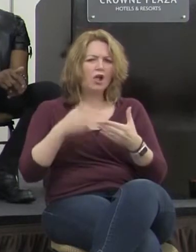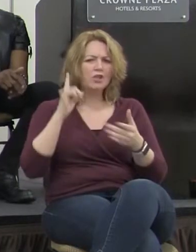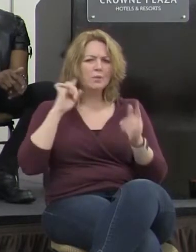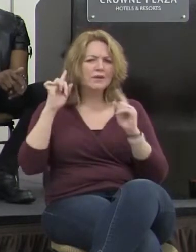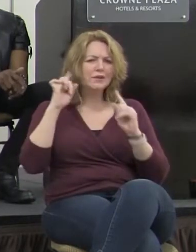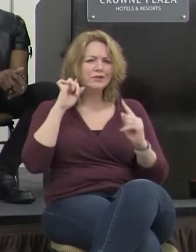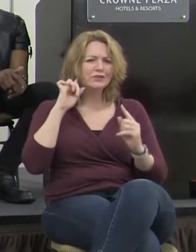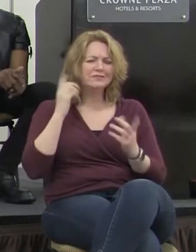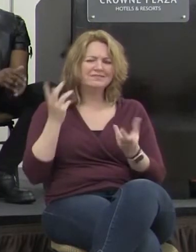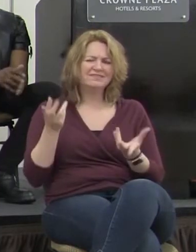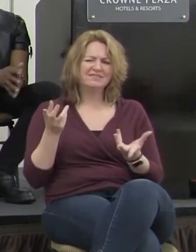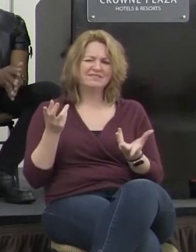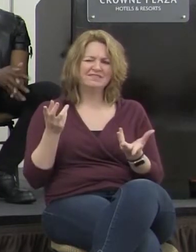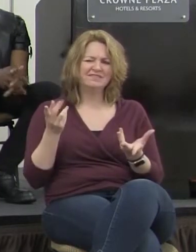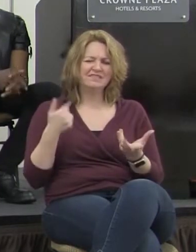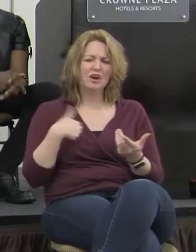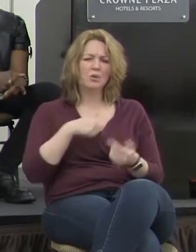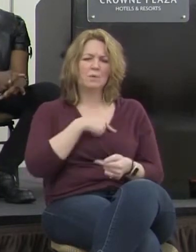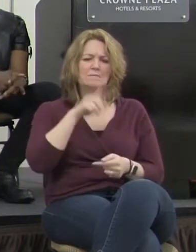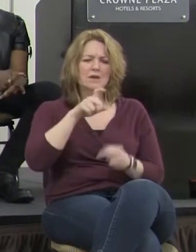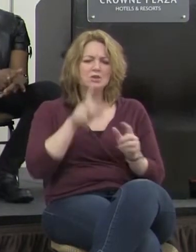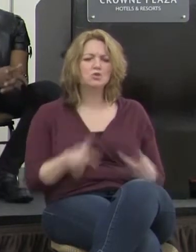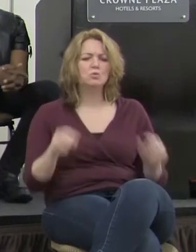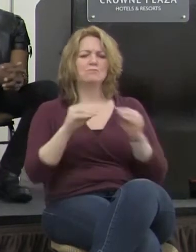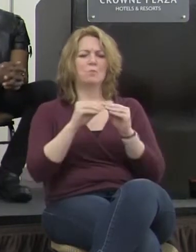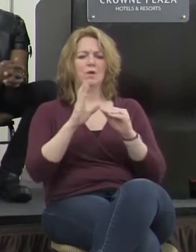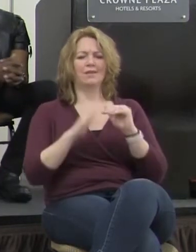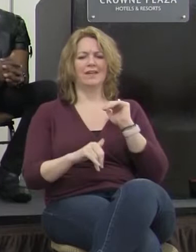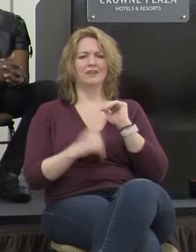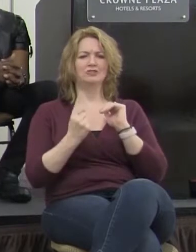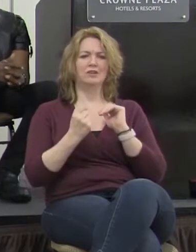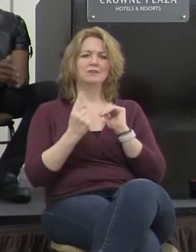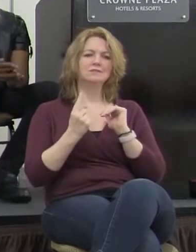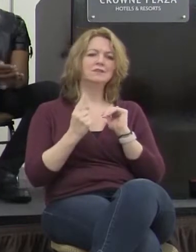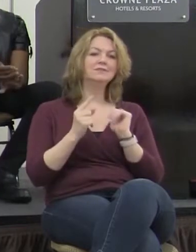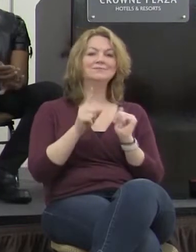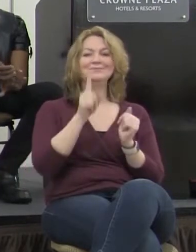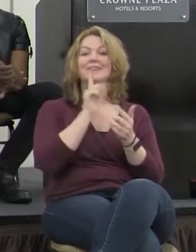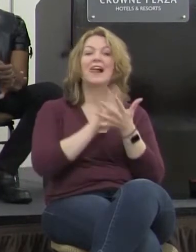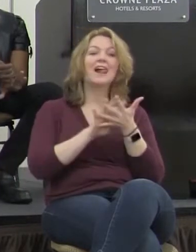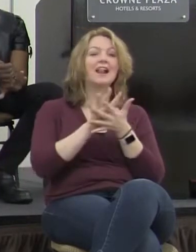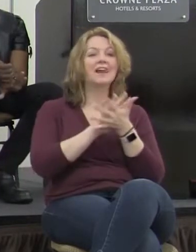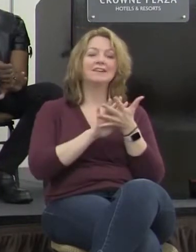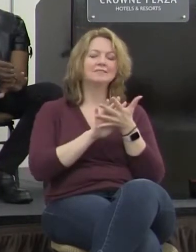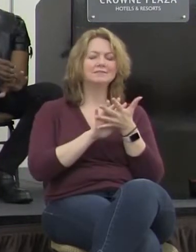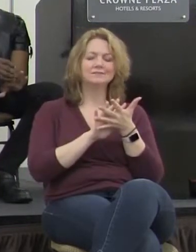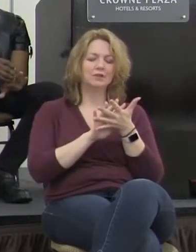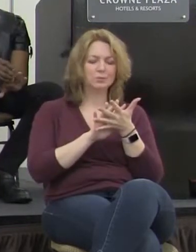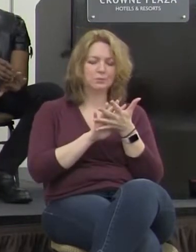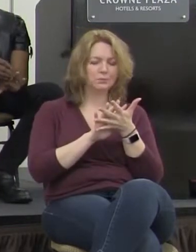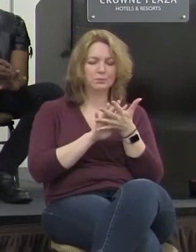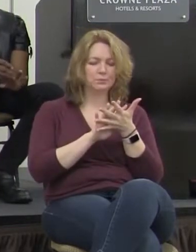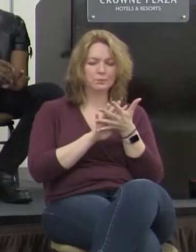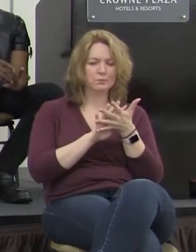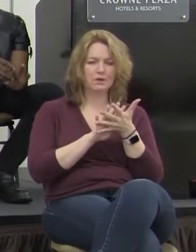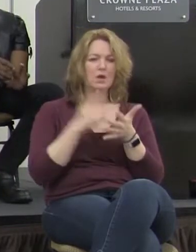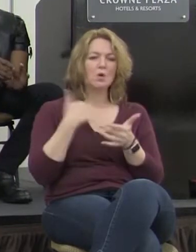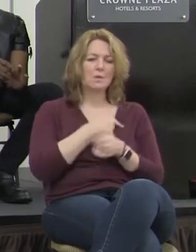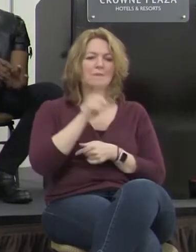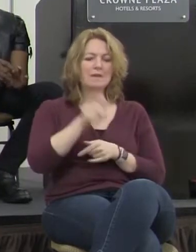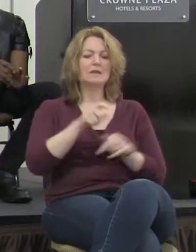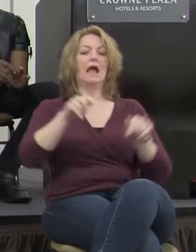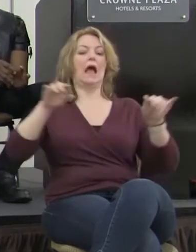I think we have to do more than just give lip service to the idea. We, as you were saying, Graylin, we have